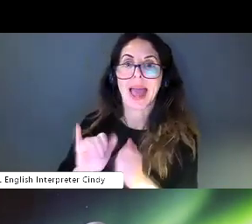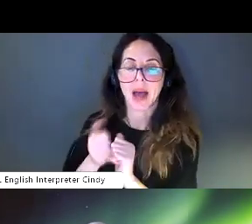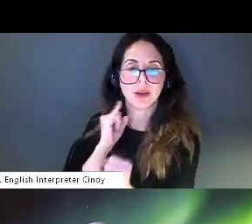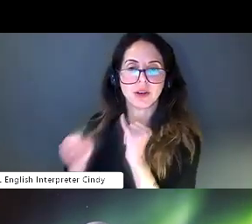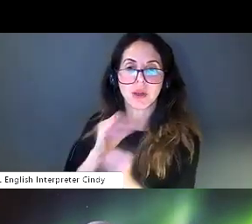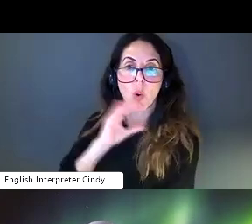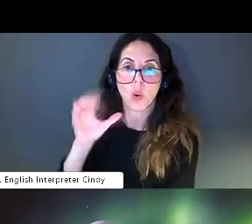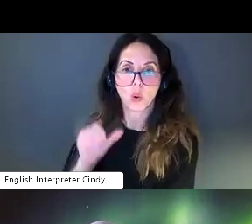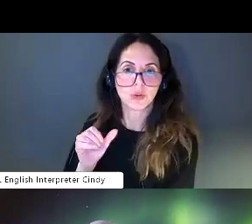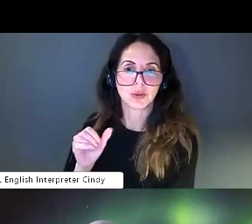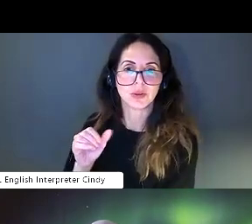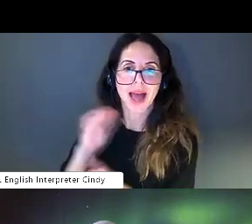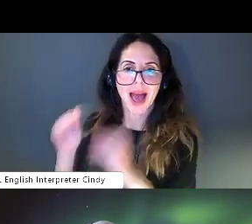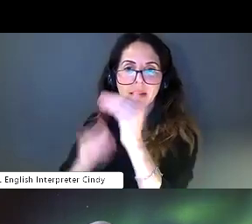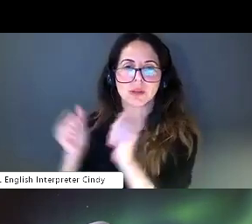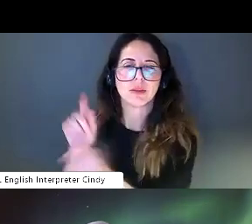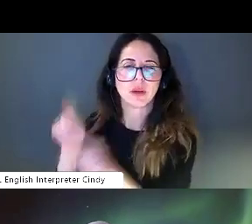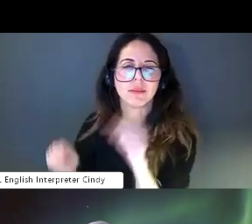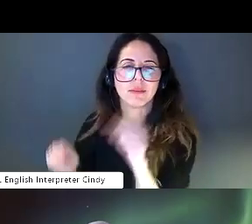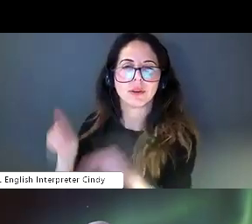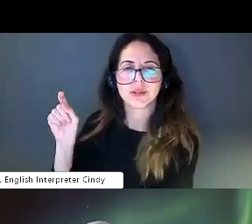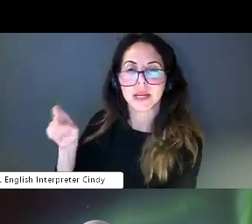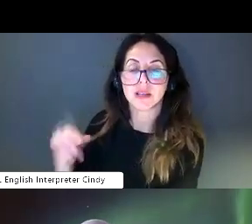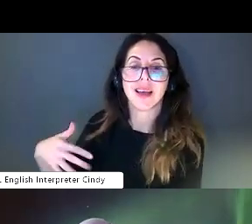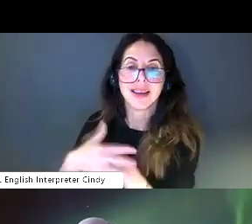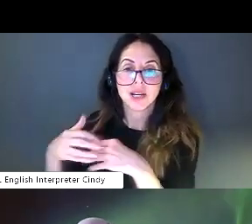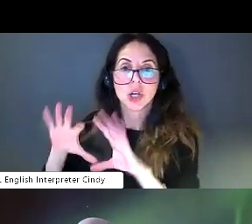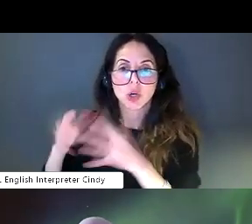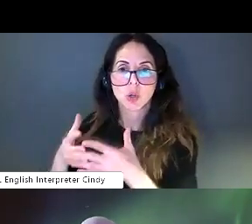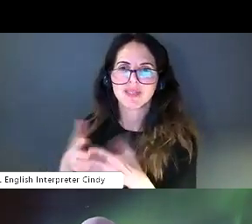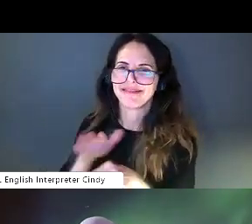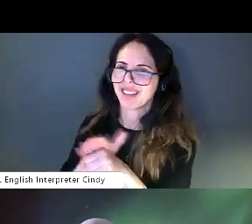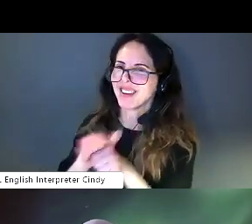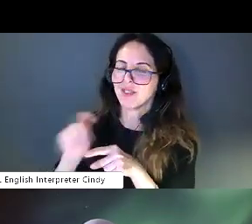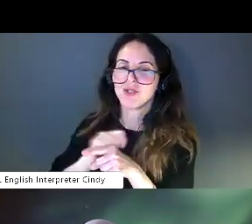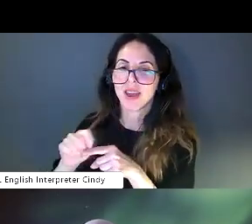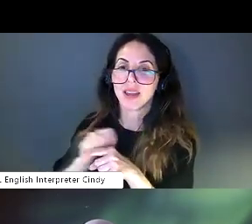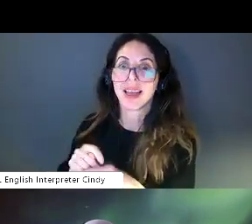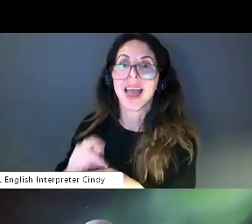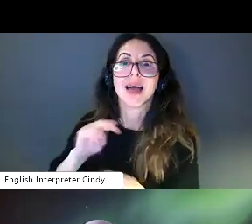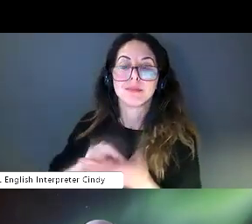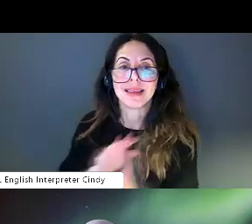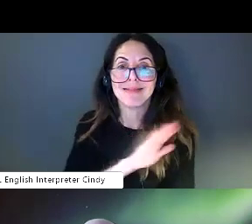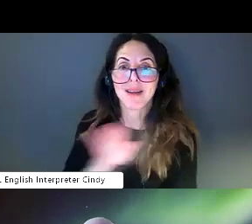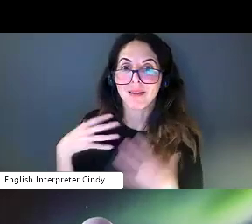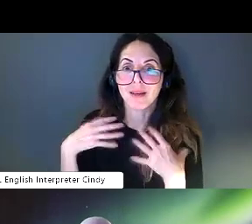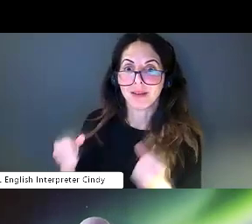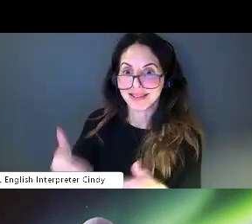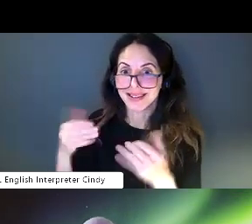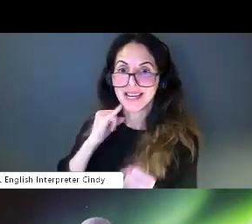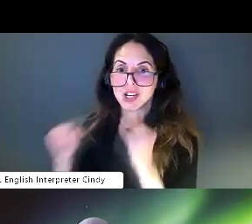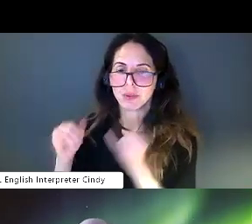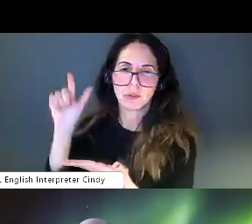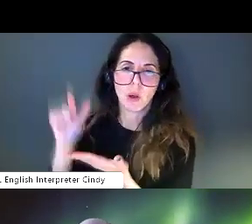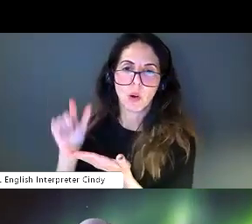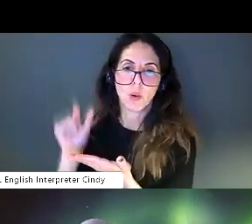adults with diverse needs, as well as, Indigenous groups as well, and they have a lower self-confidence in their preparedness. So